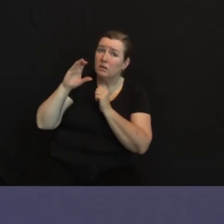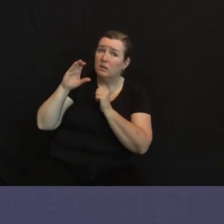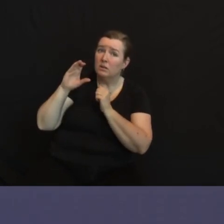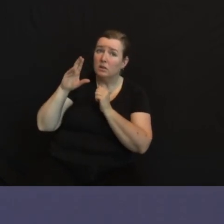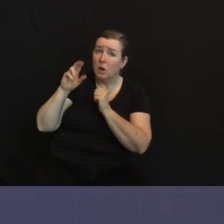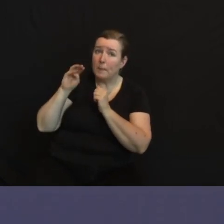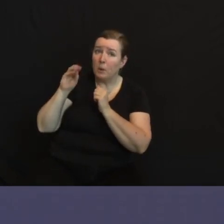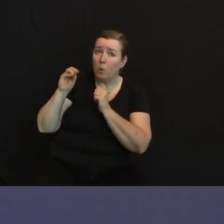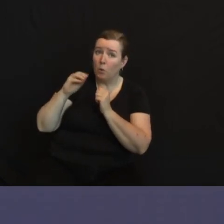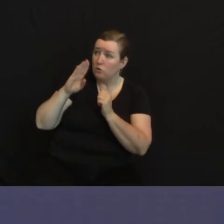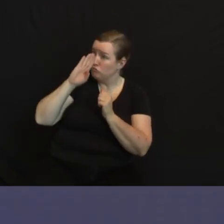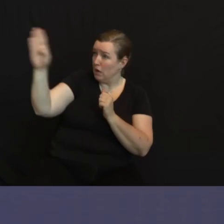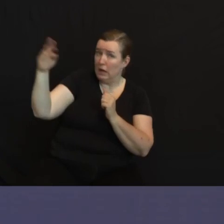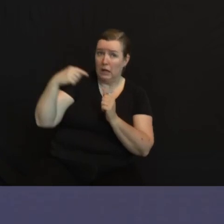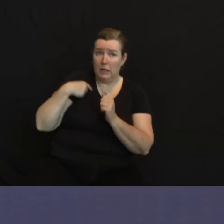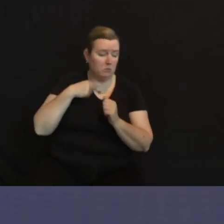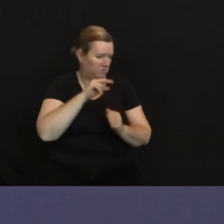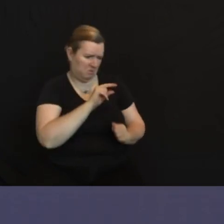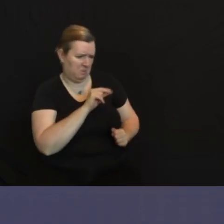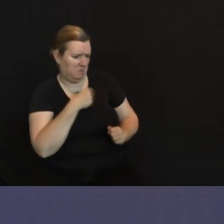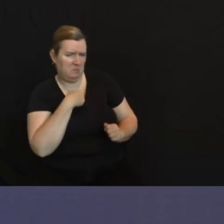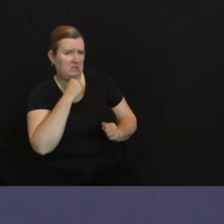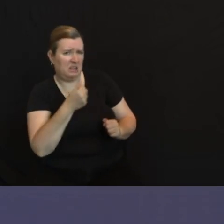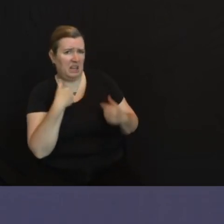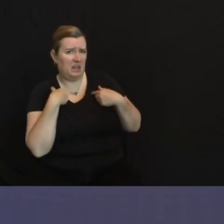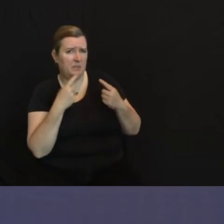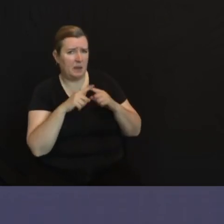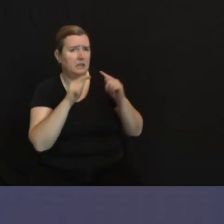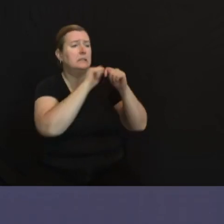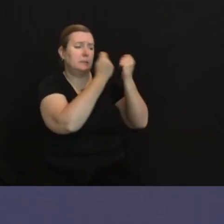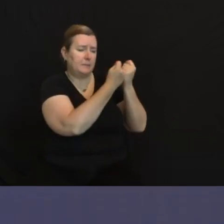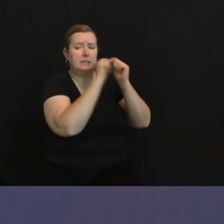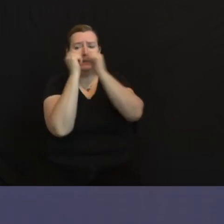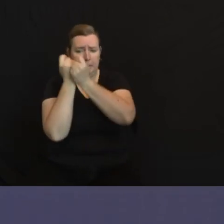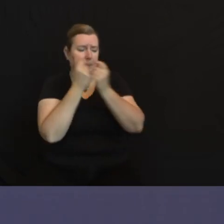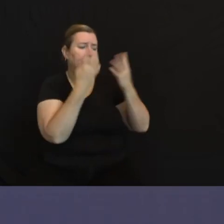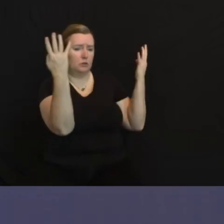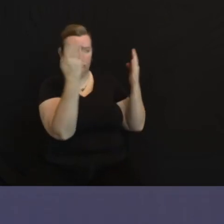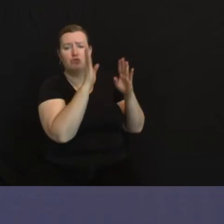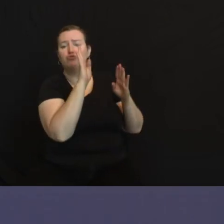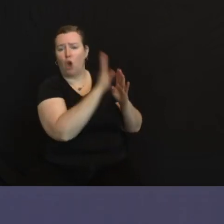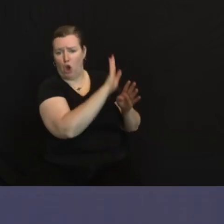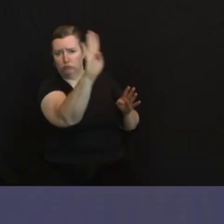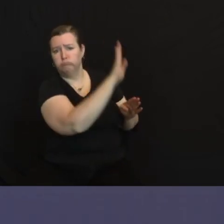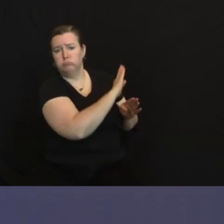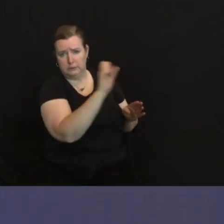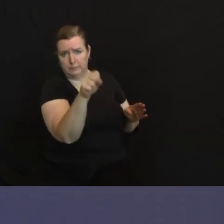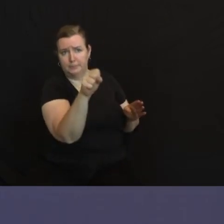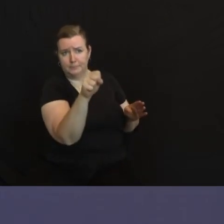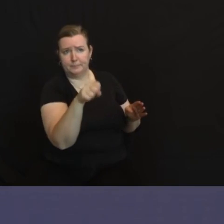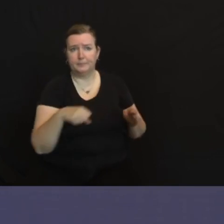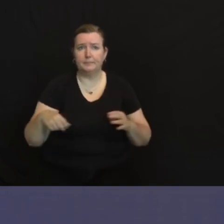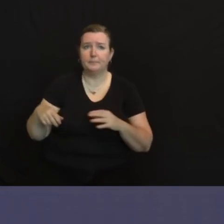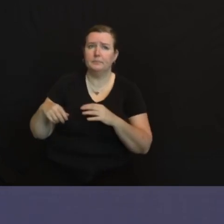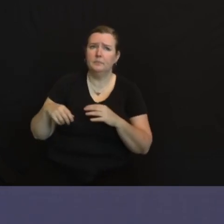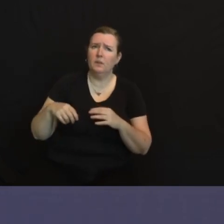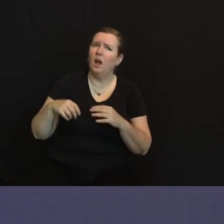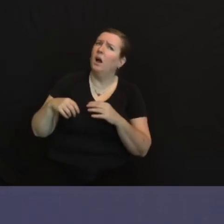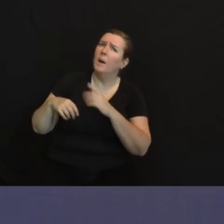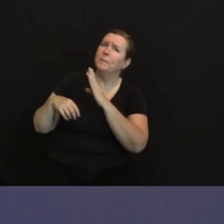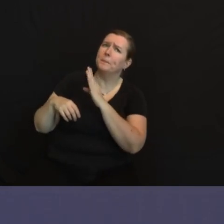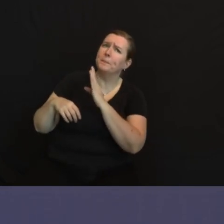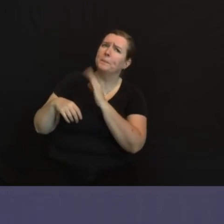but our team speak all the time. And just on the testing, the rapid testing currently, the PCR is the only thing reflected. Oh, you asked about the dashboard. I